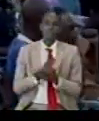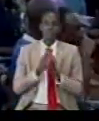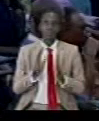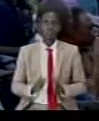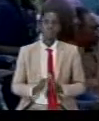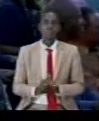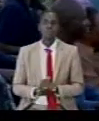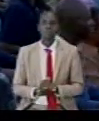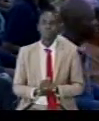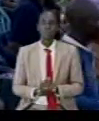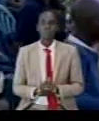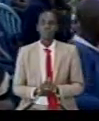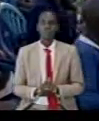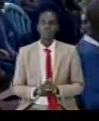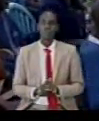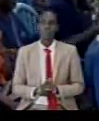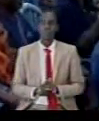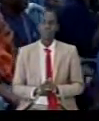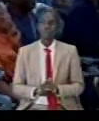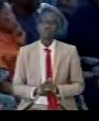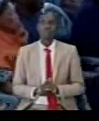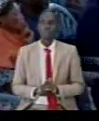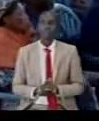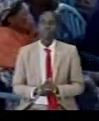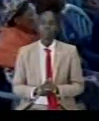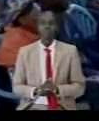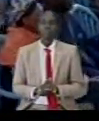Put your hands together for Christ.